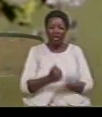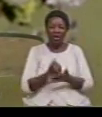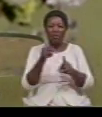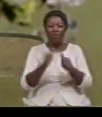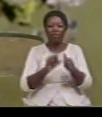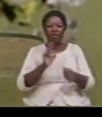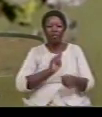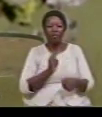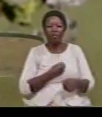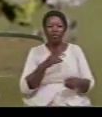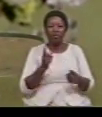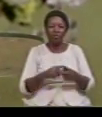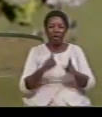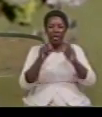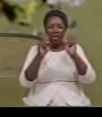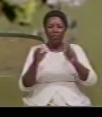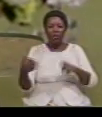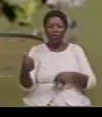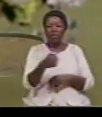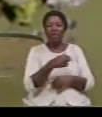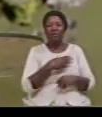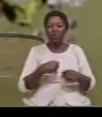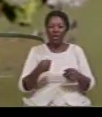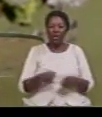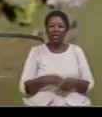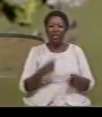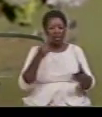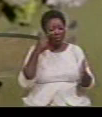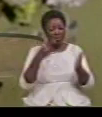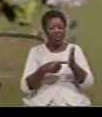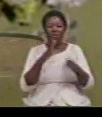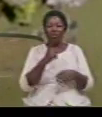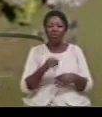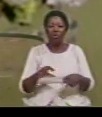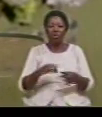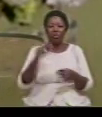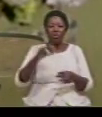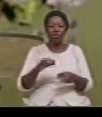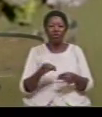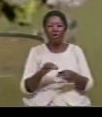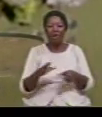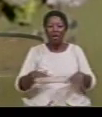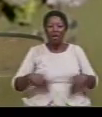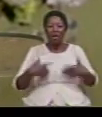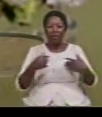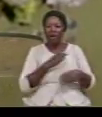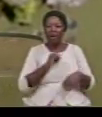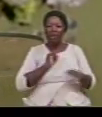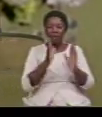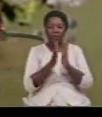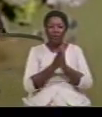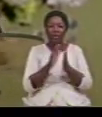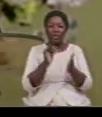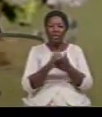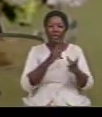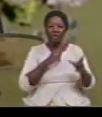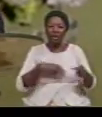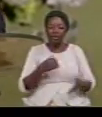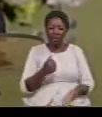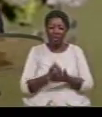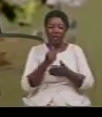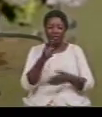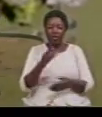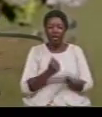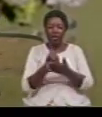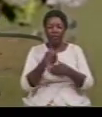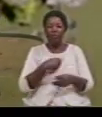ourselves, examine your heart, check up your spiritual state, and I pray the Lord will help us to remain clean, ready for